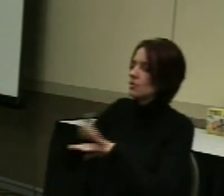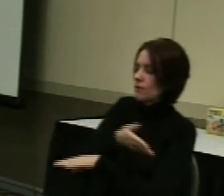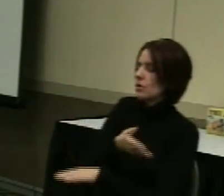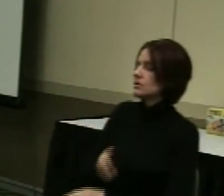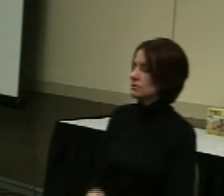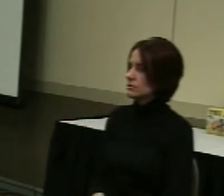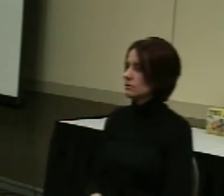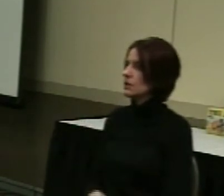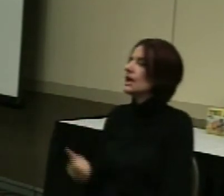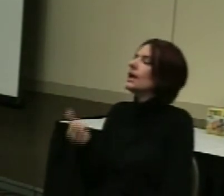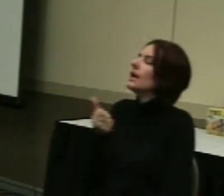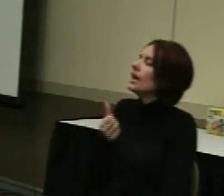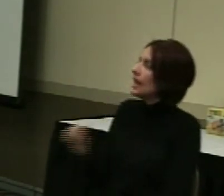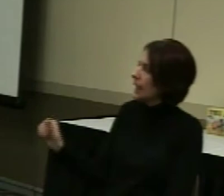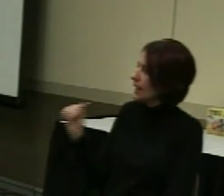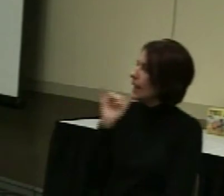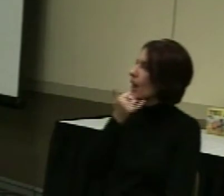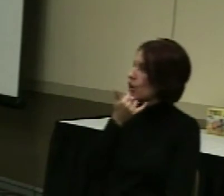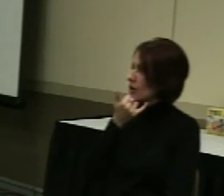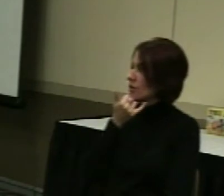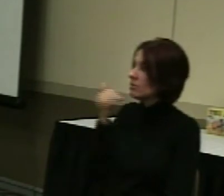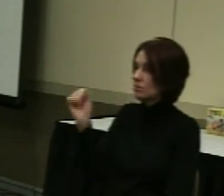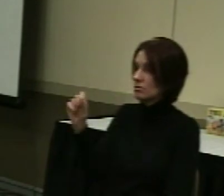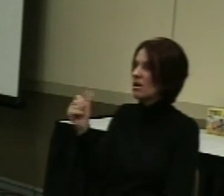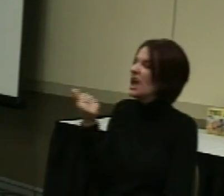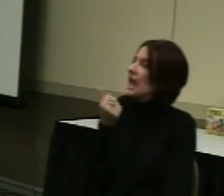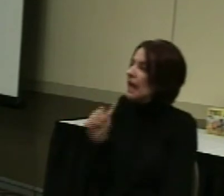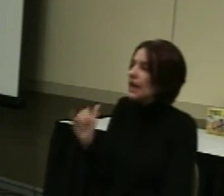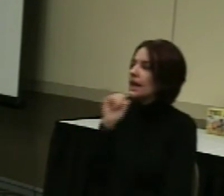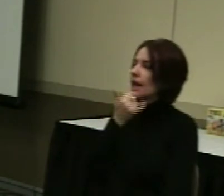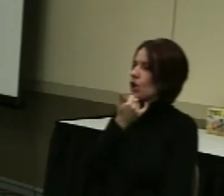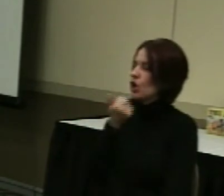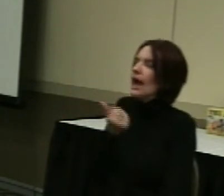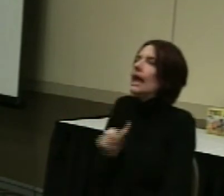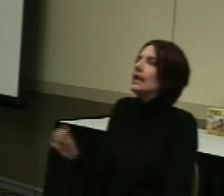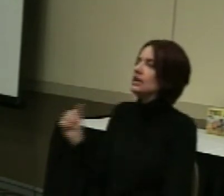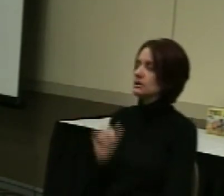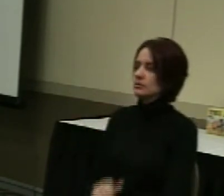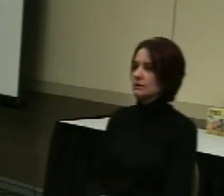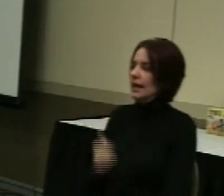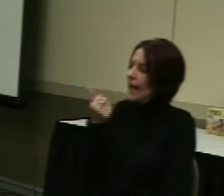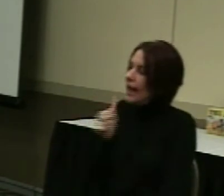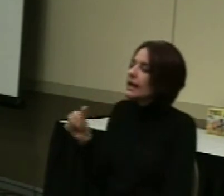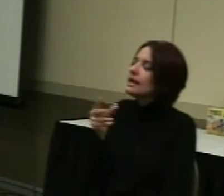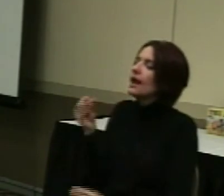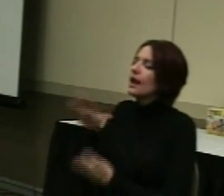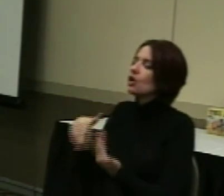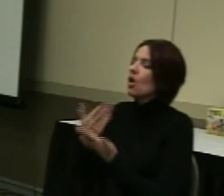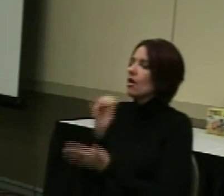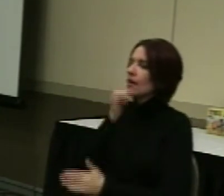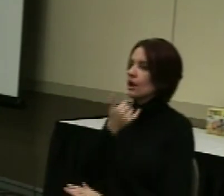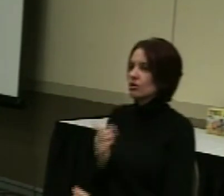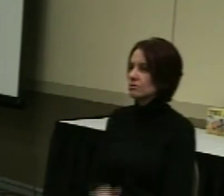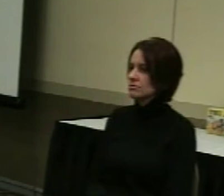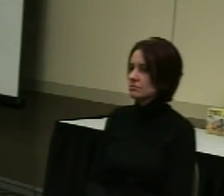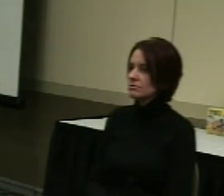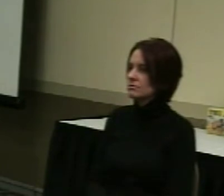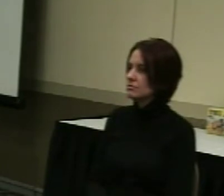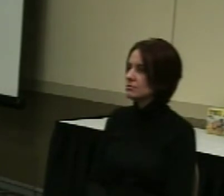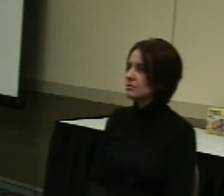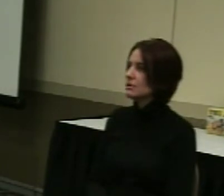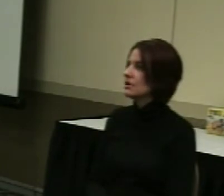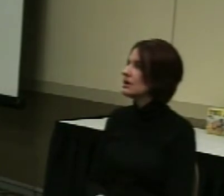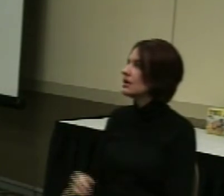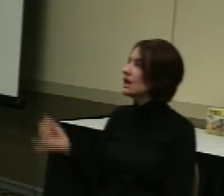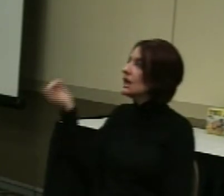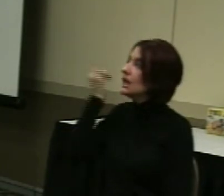Any error. Any and all of them. Beautifully said. Any and all of them. Any errors. Like if there's a